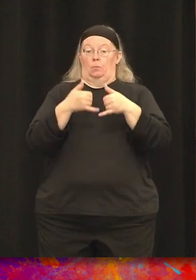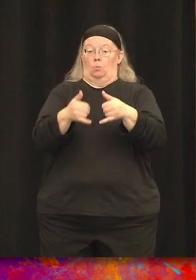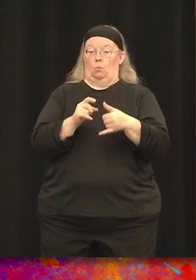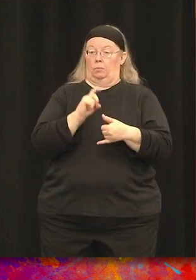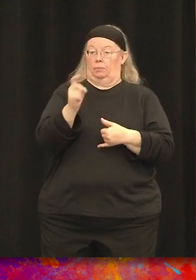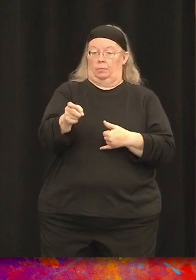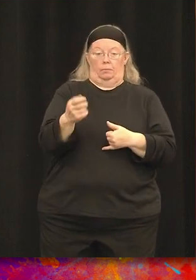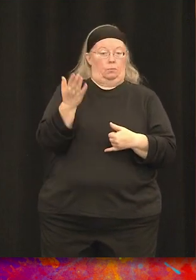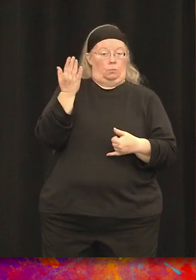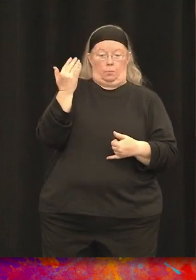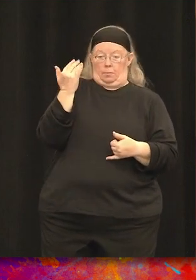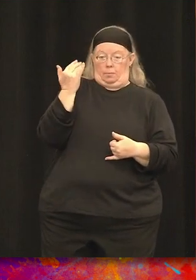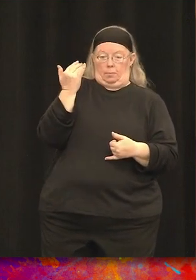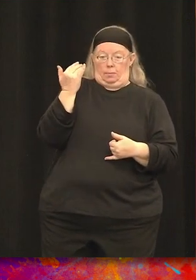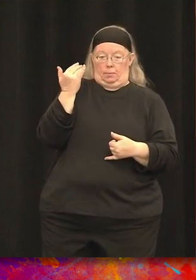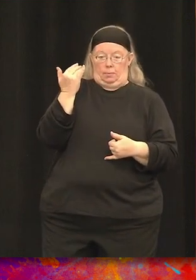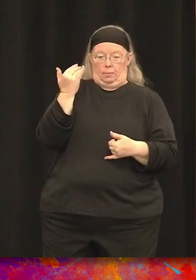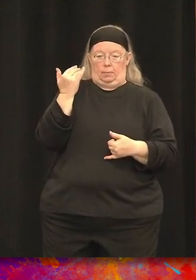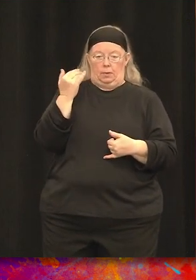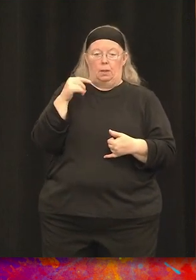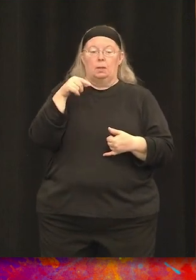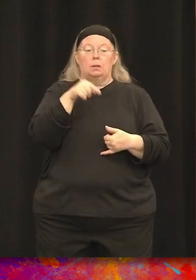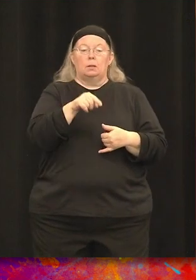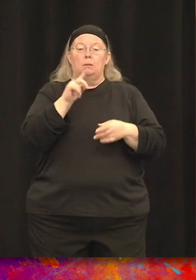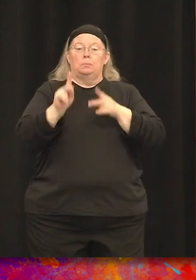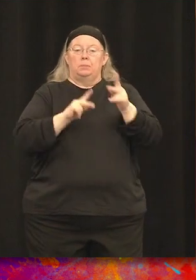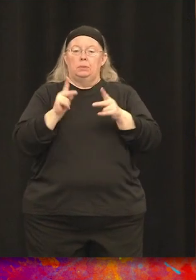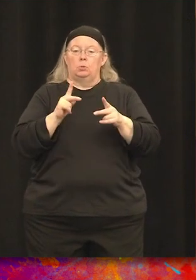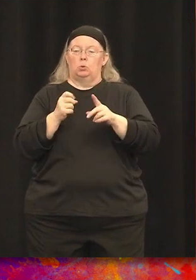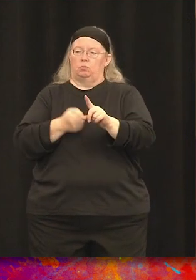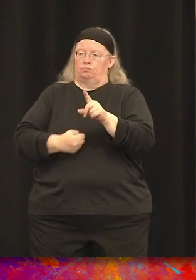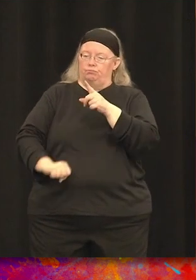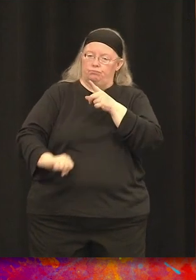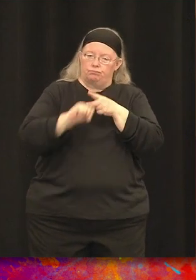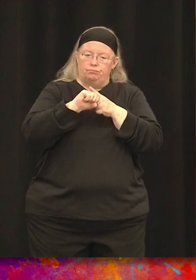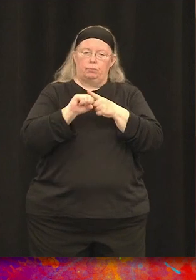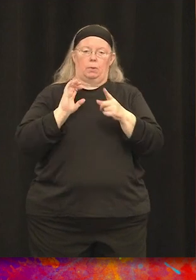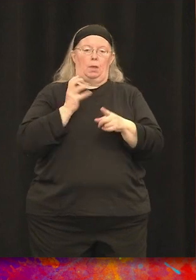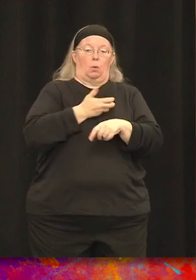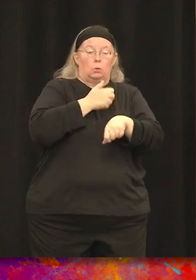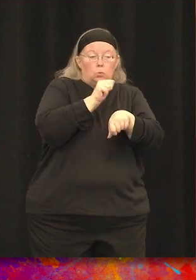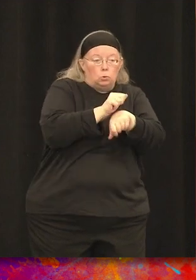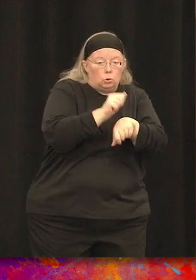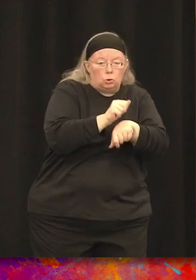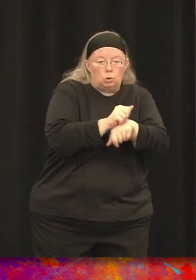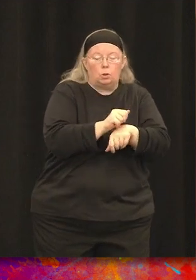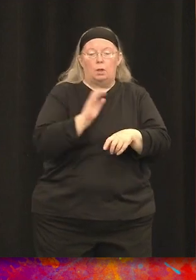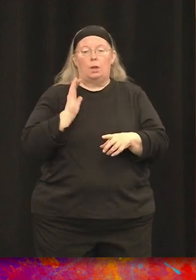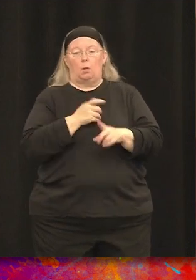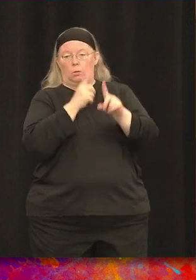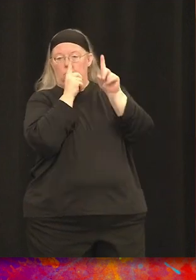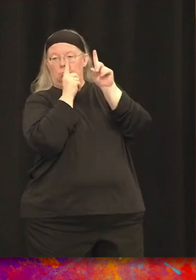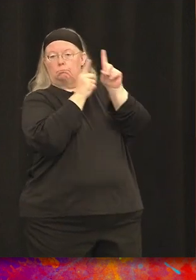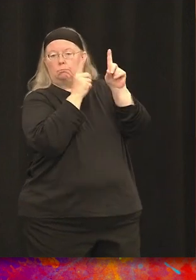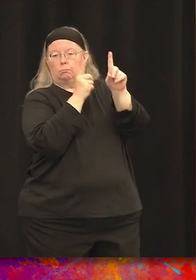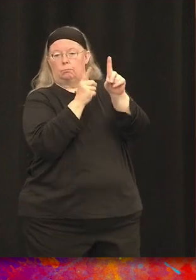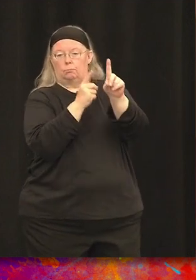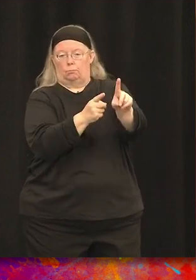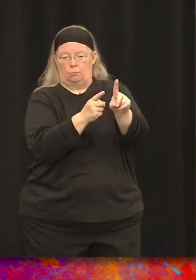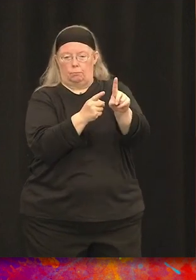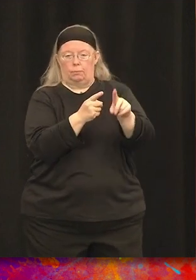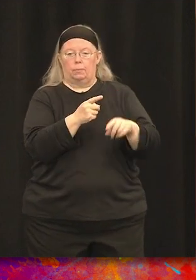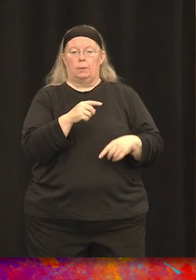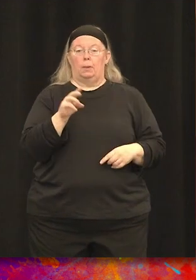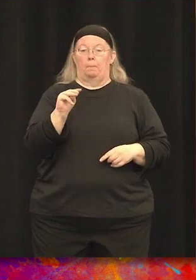particularly significant impact on the work we do and the mission we aim to achieve. Mani was recently asked in an interview